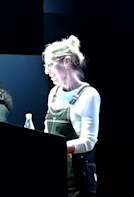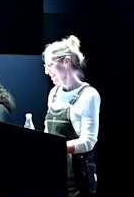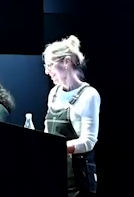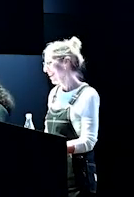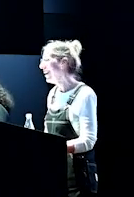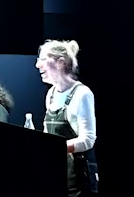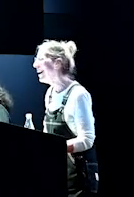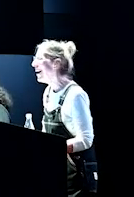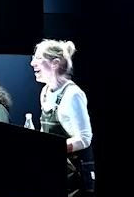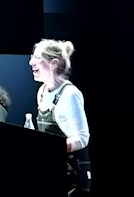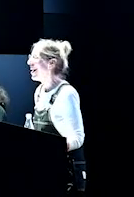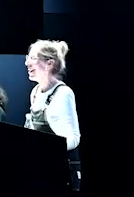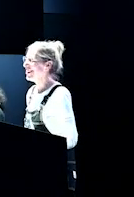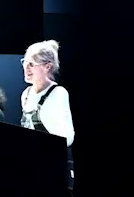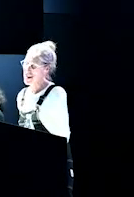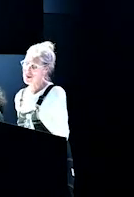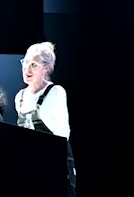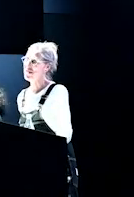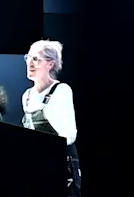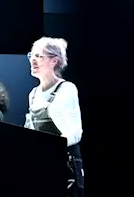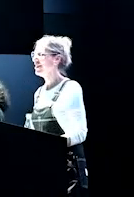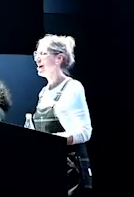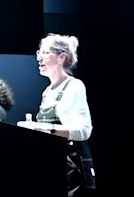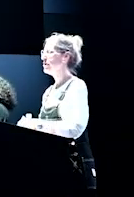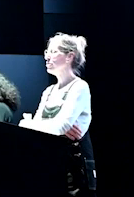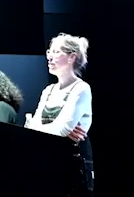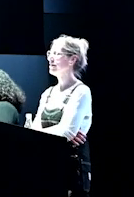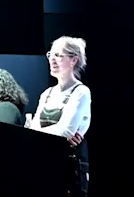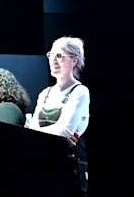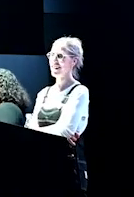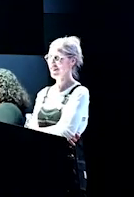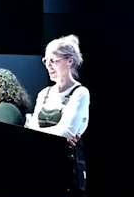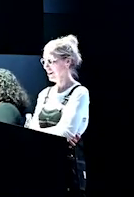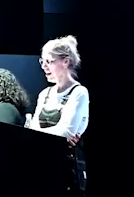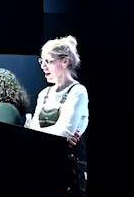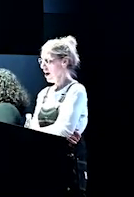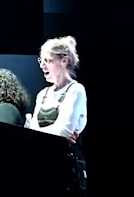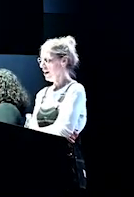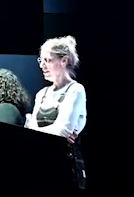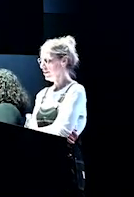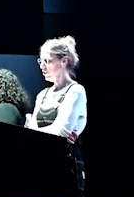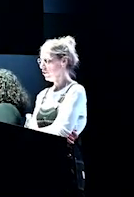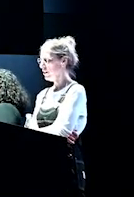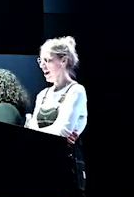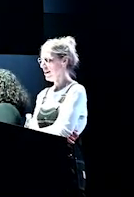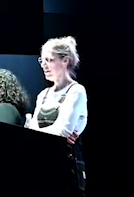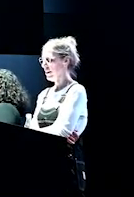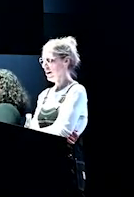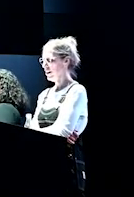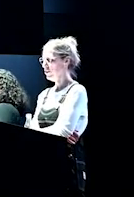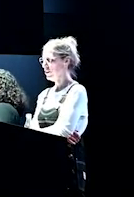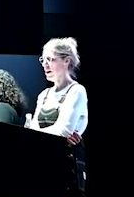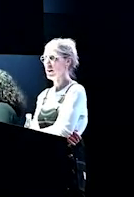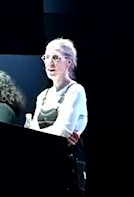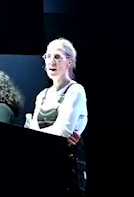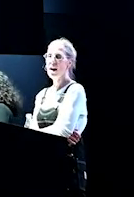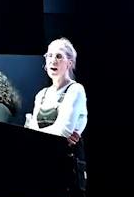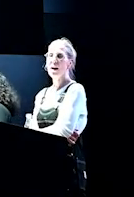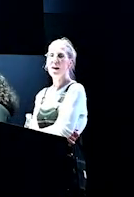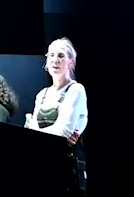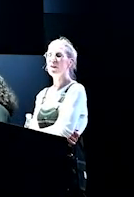Josh on the Meta Project in 2019. His senior class took